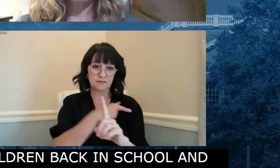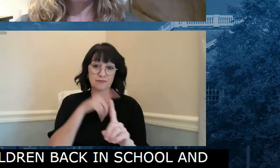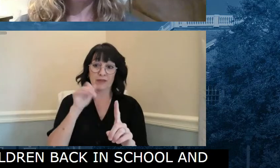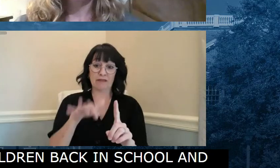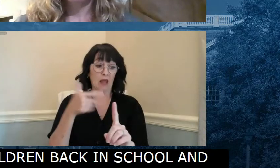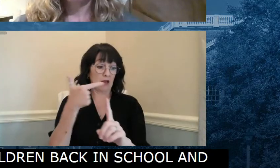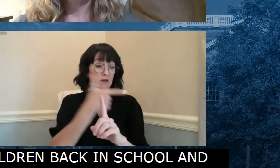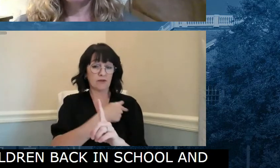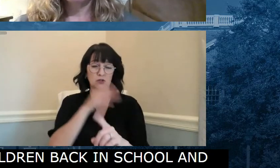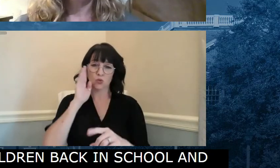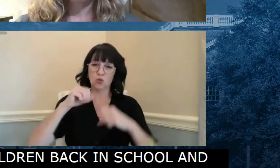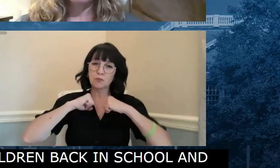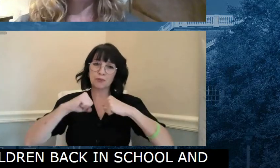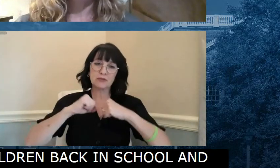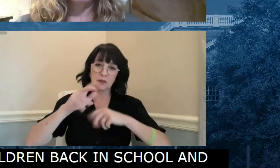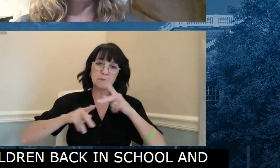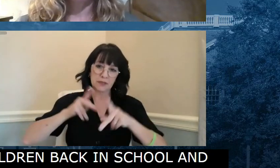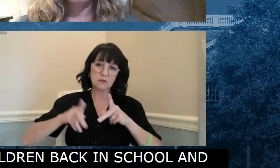other challenges that we have.